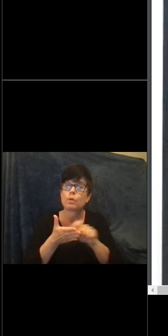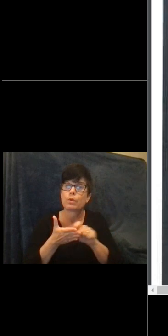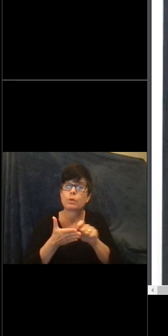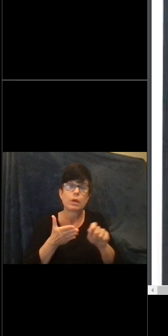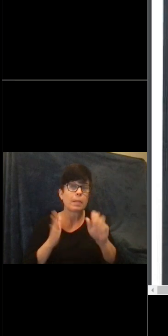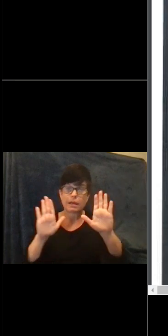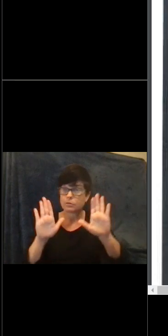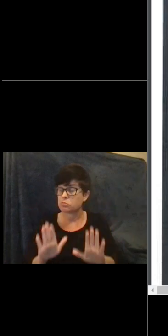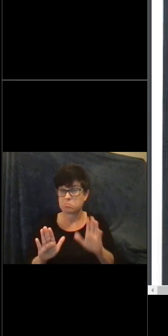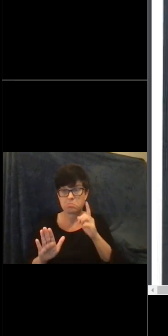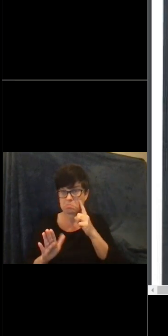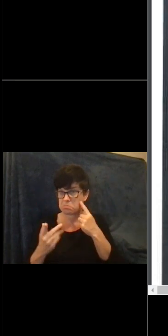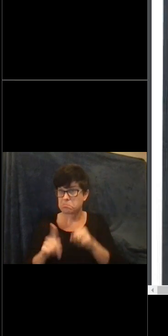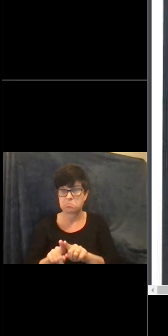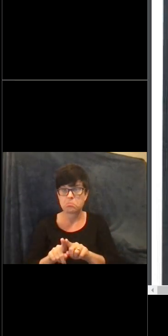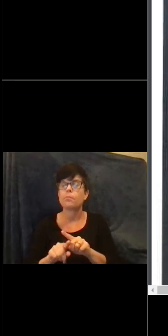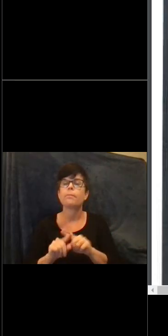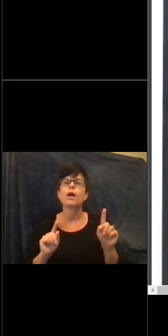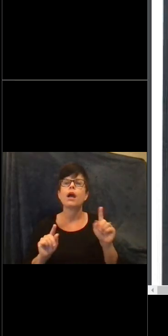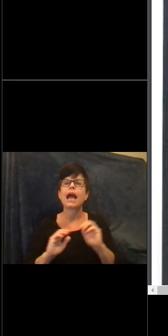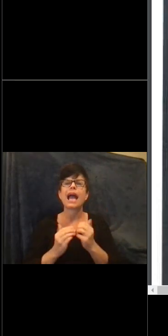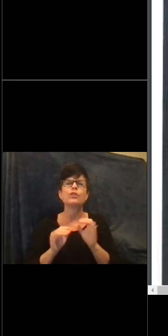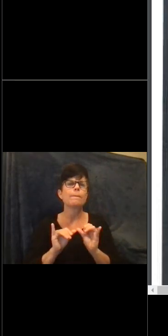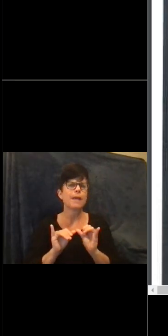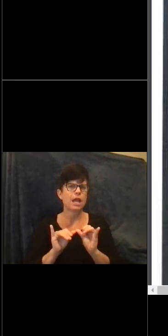great, but how do you measure?